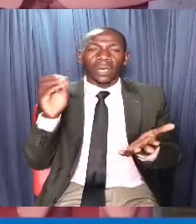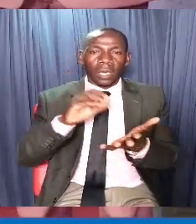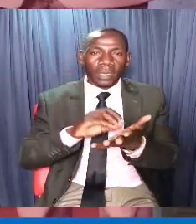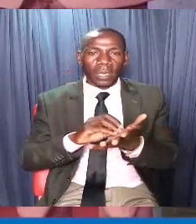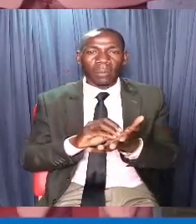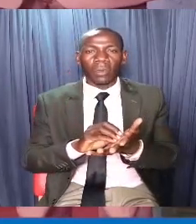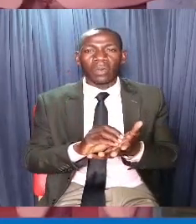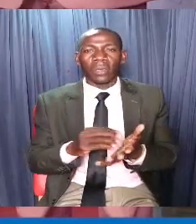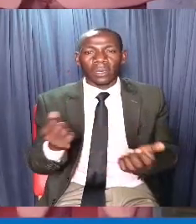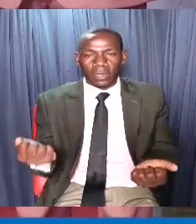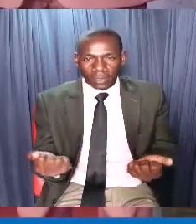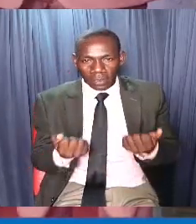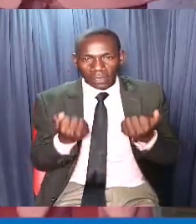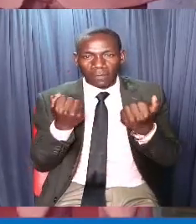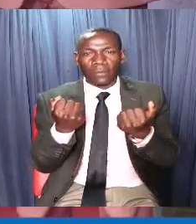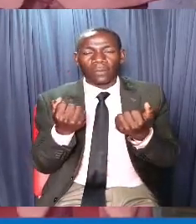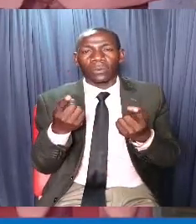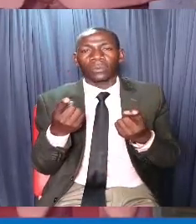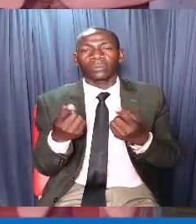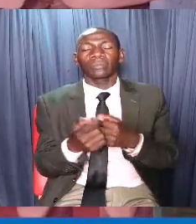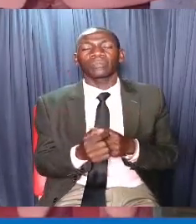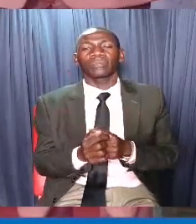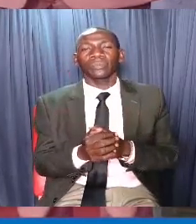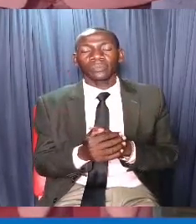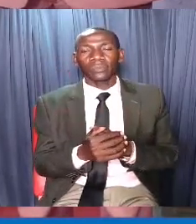anafariji, anaokoa. He'll comfort and save you.